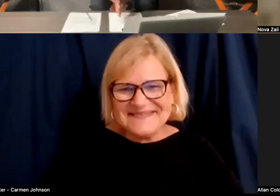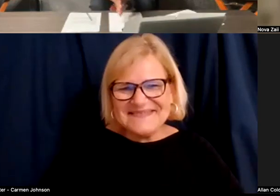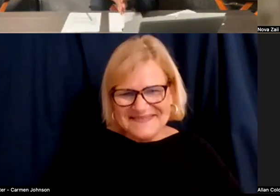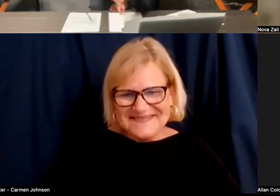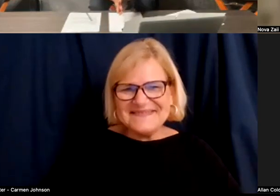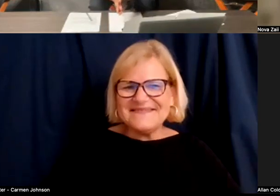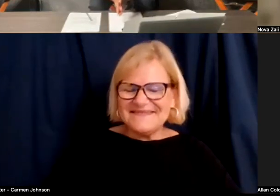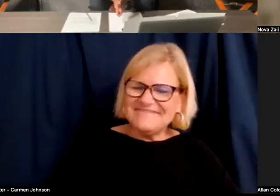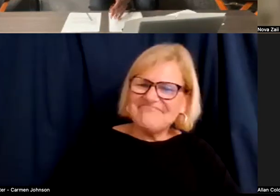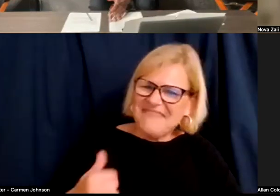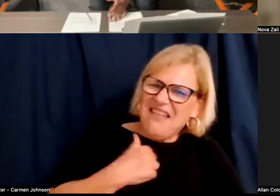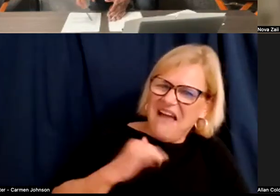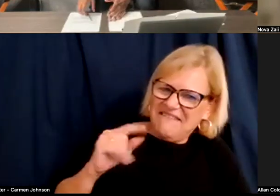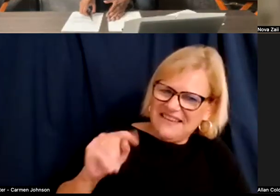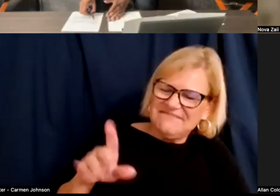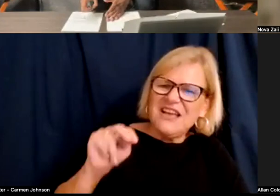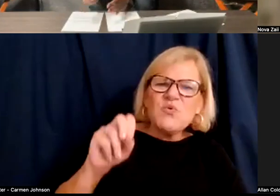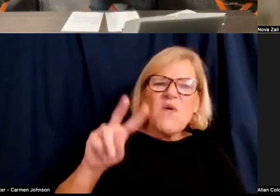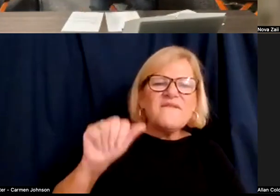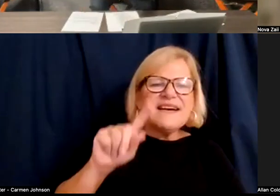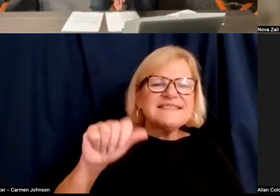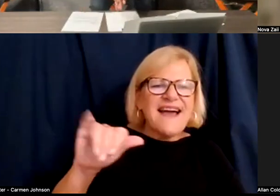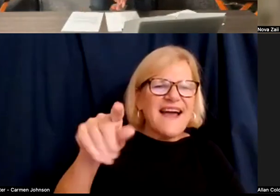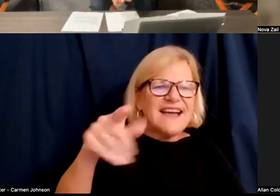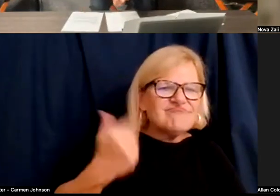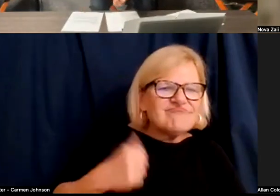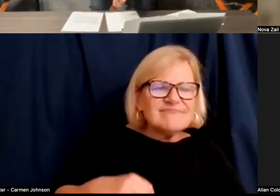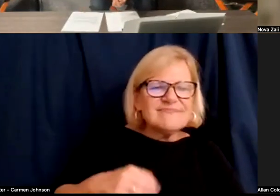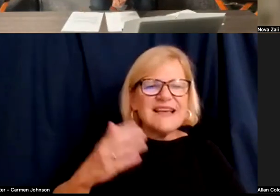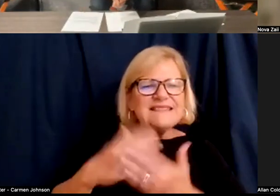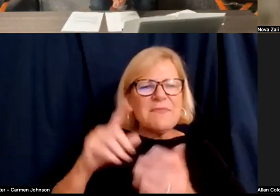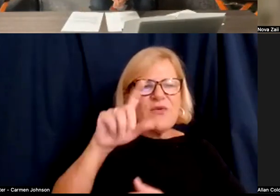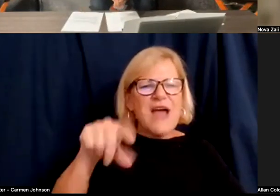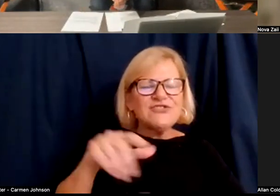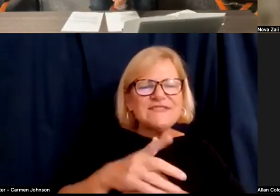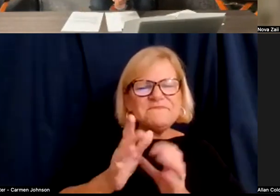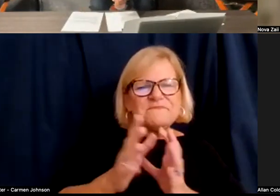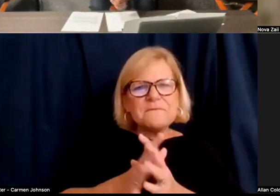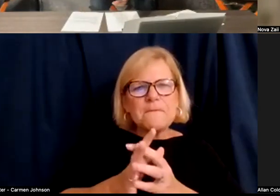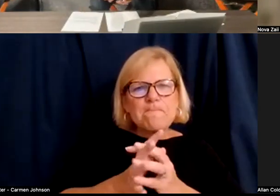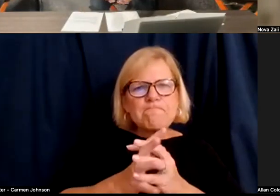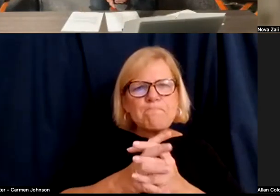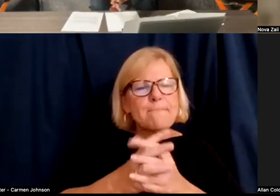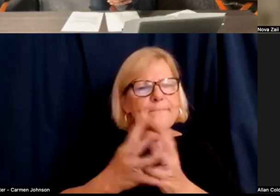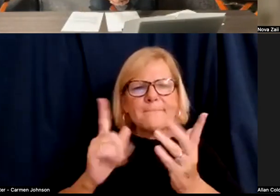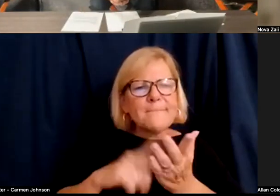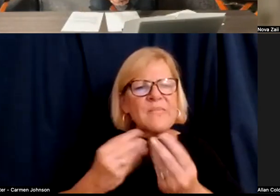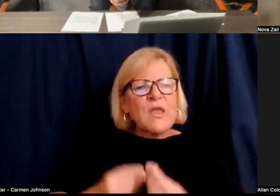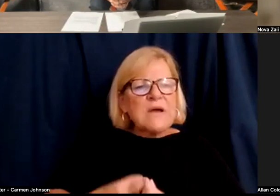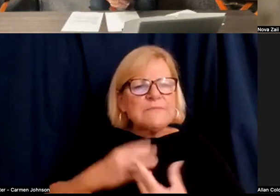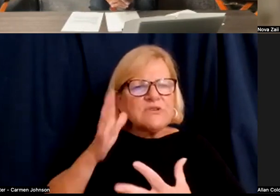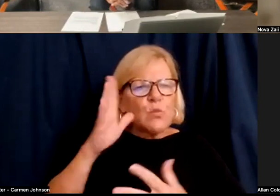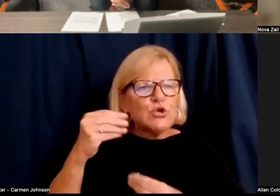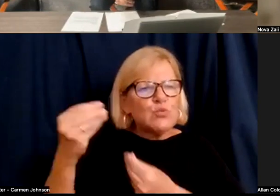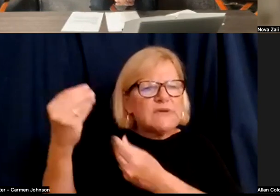I love it. I love it. No, as similar question, what inspiration would you